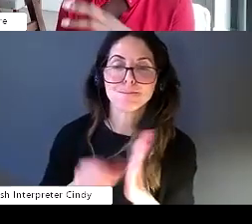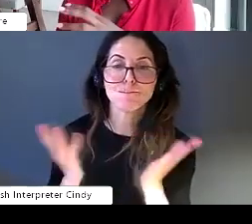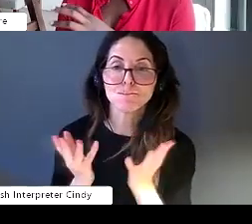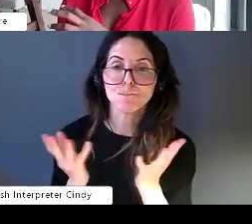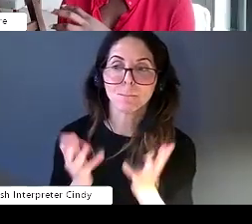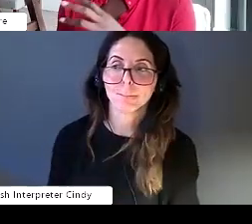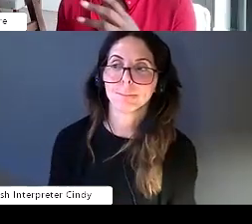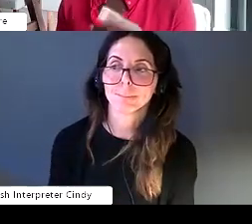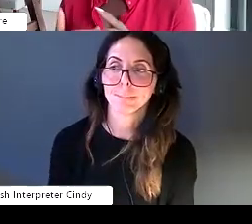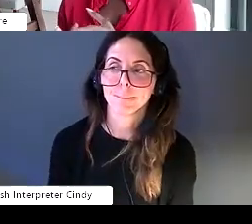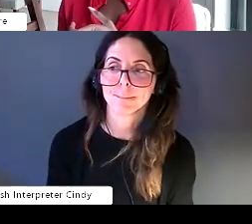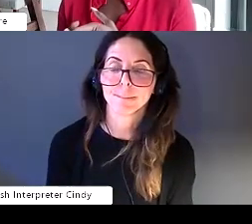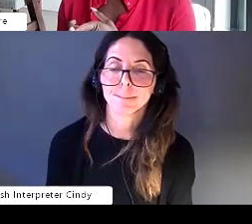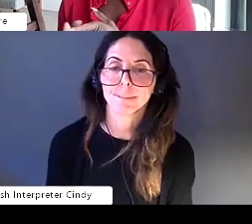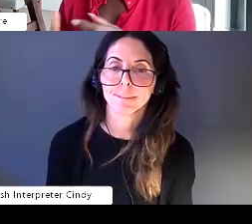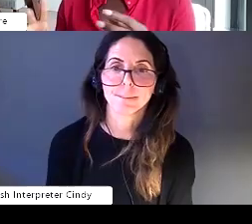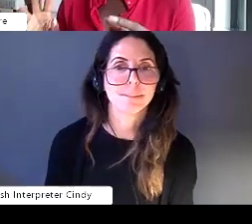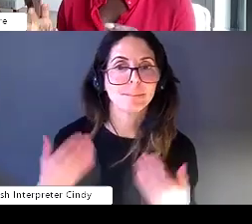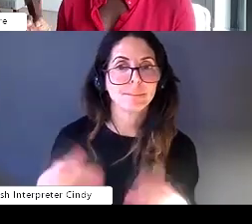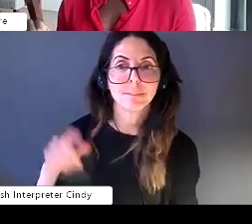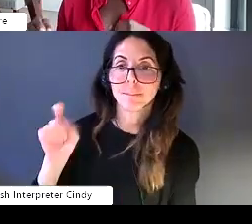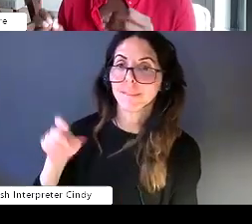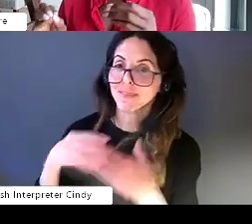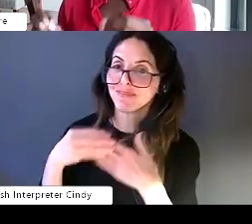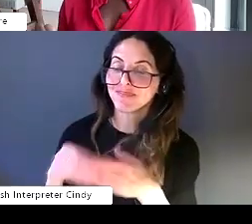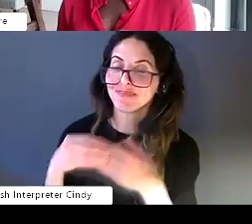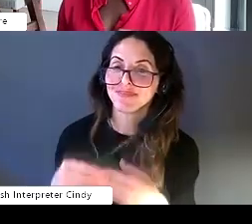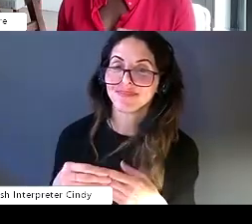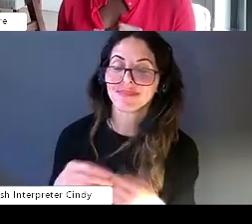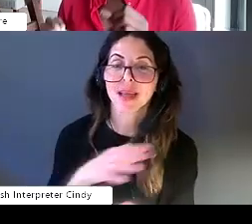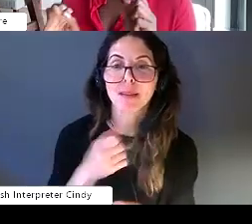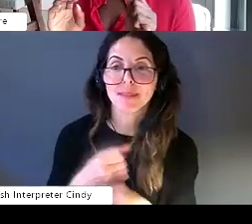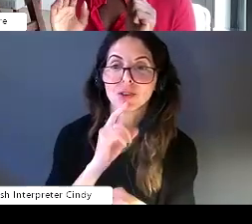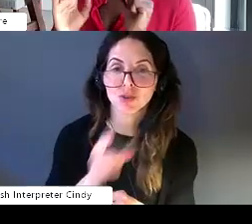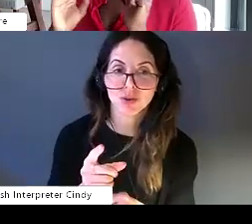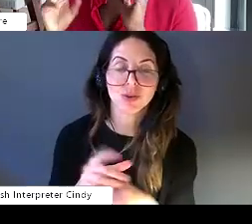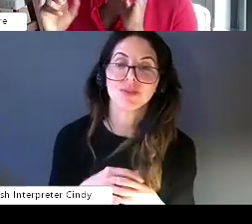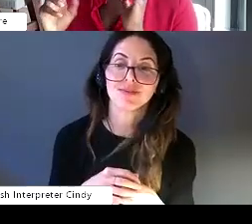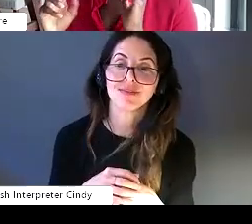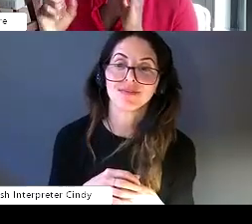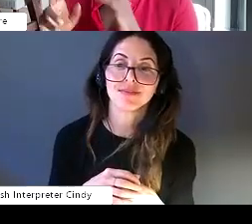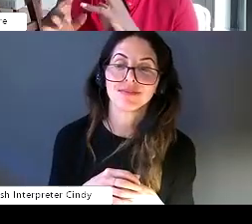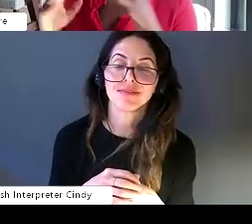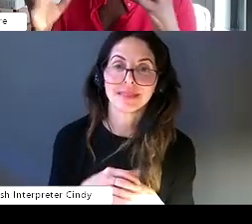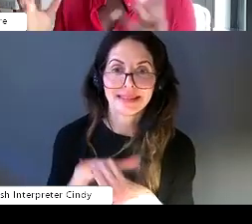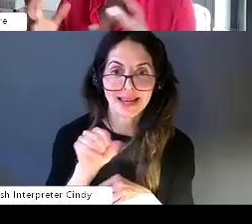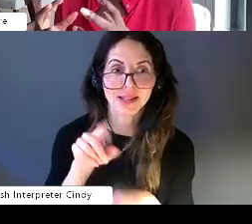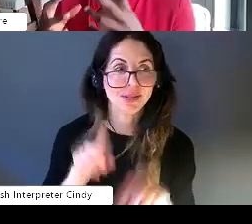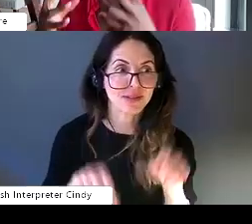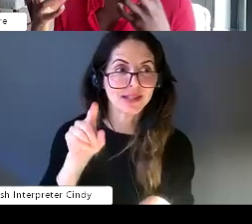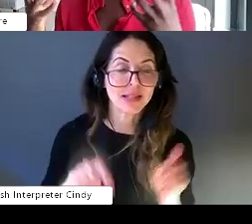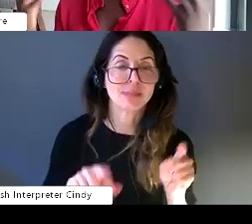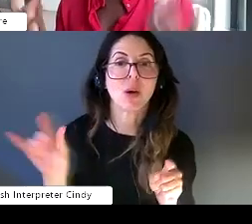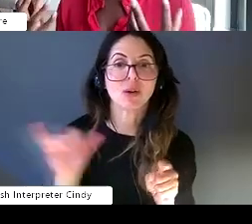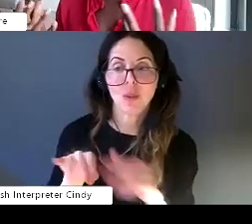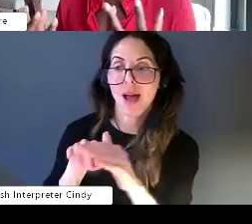that need for flexibility and ensuring that preferences as well as access to